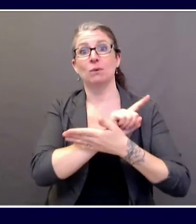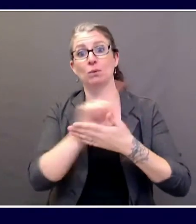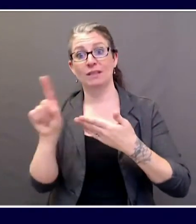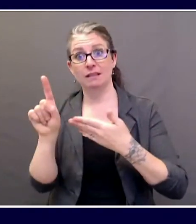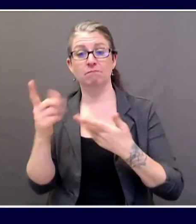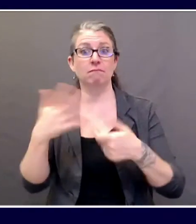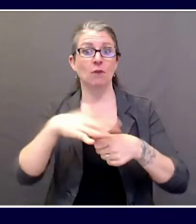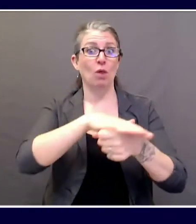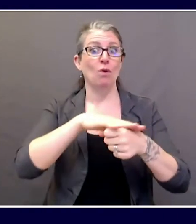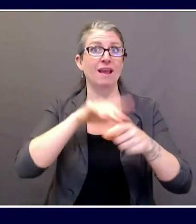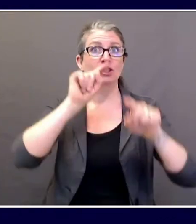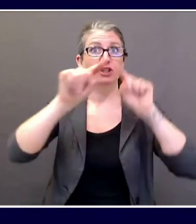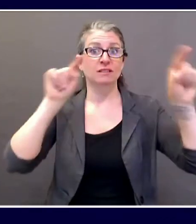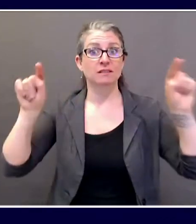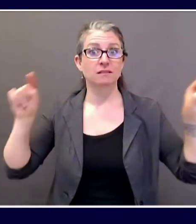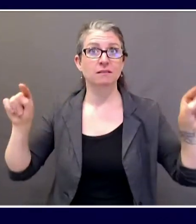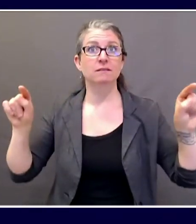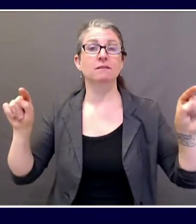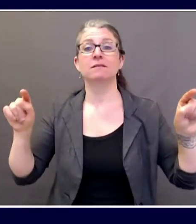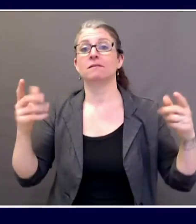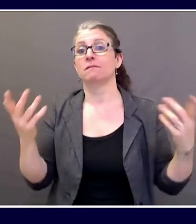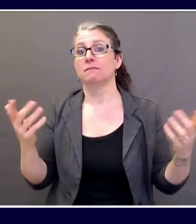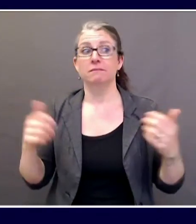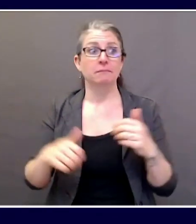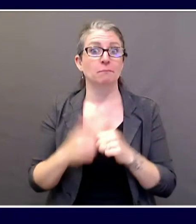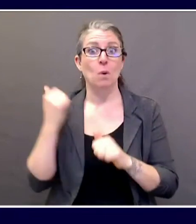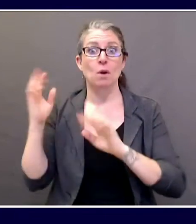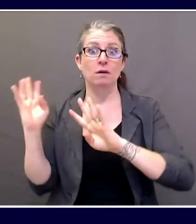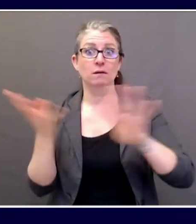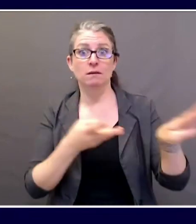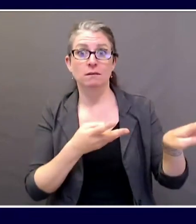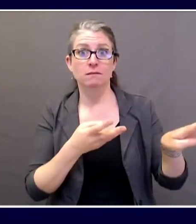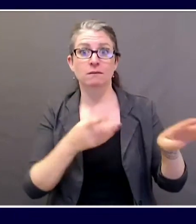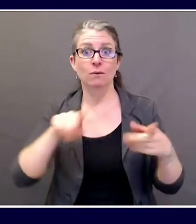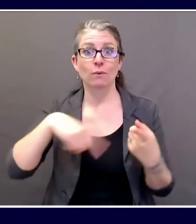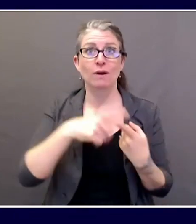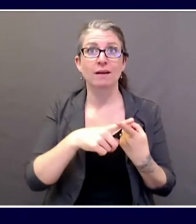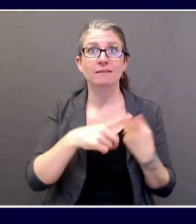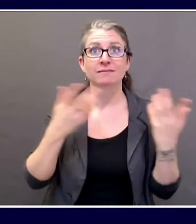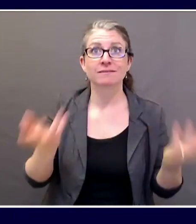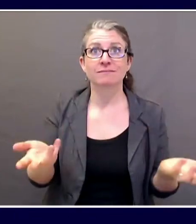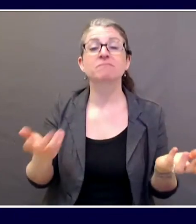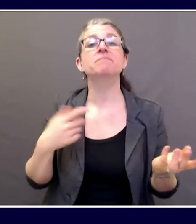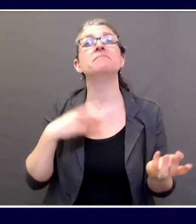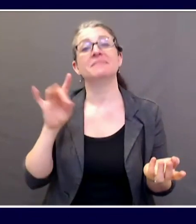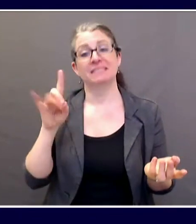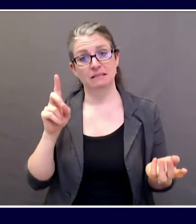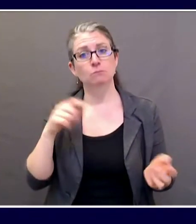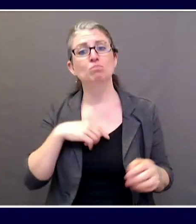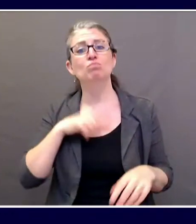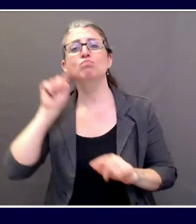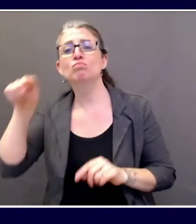around and talk to those who are operating sites, particularly around this question of what days of the